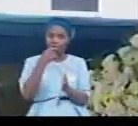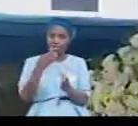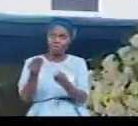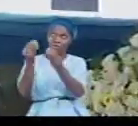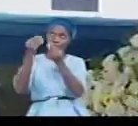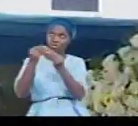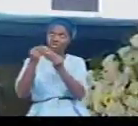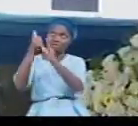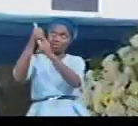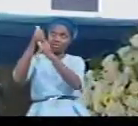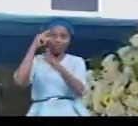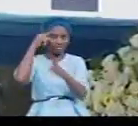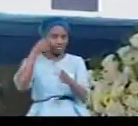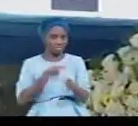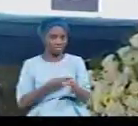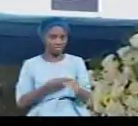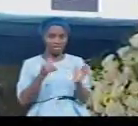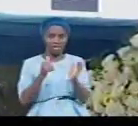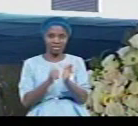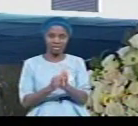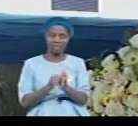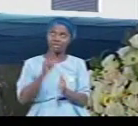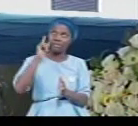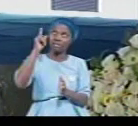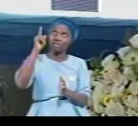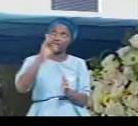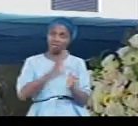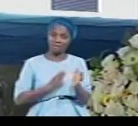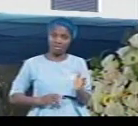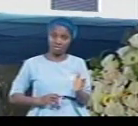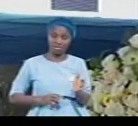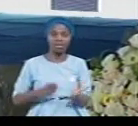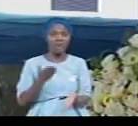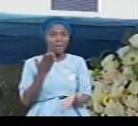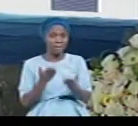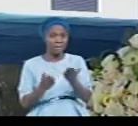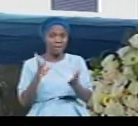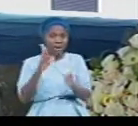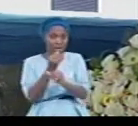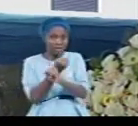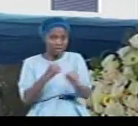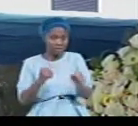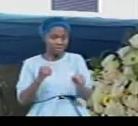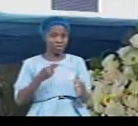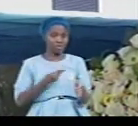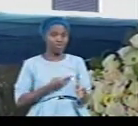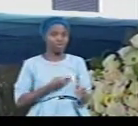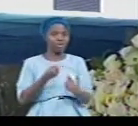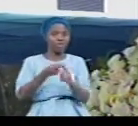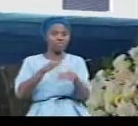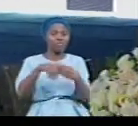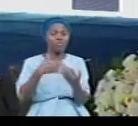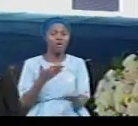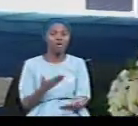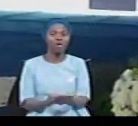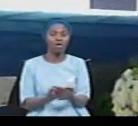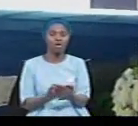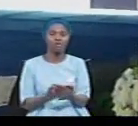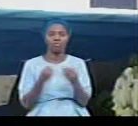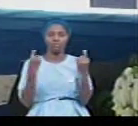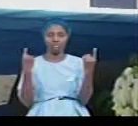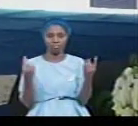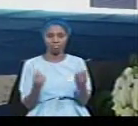for us, that he, Christ, might redeem us from all iniquity